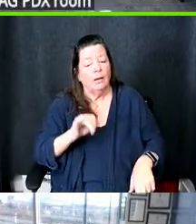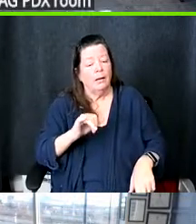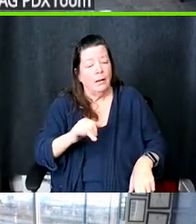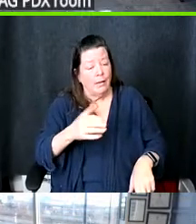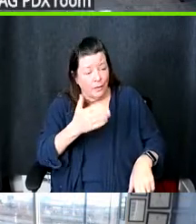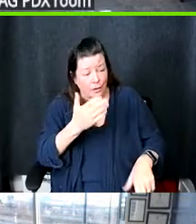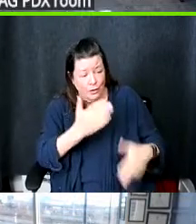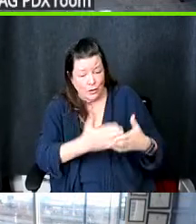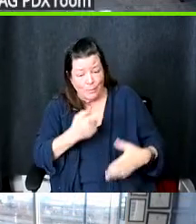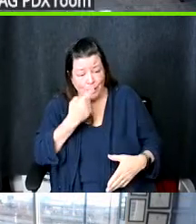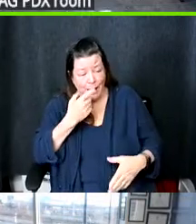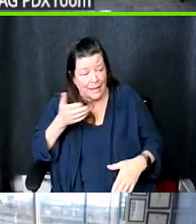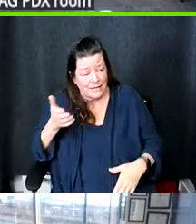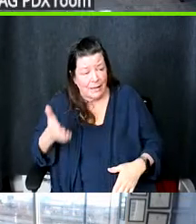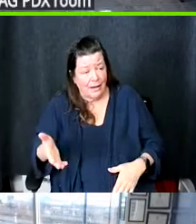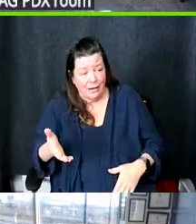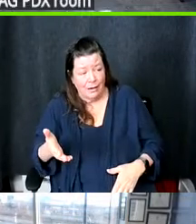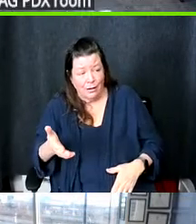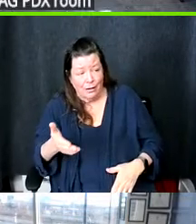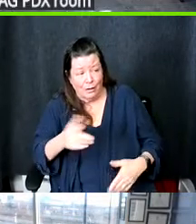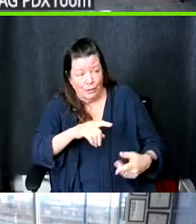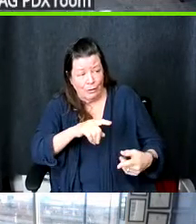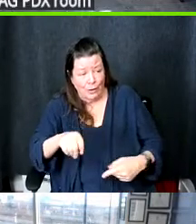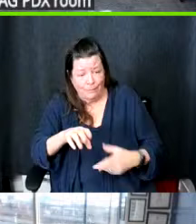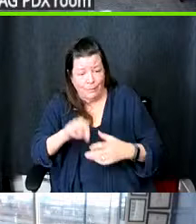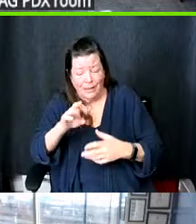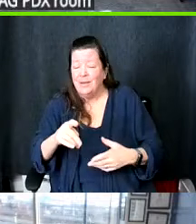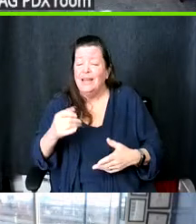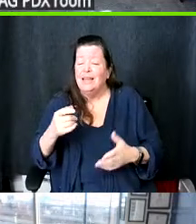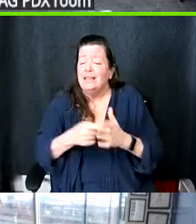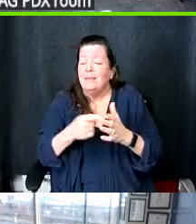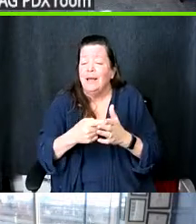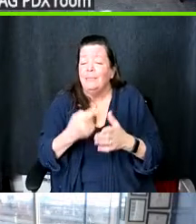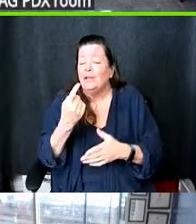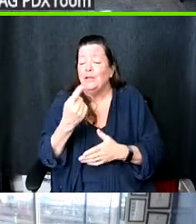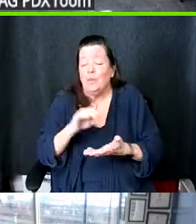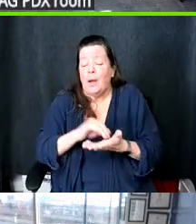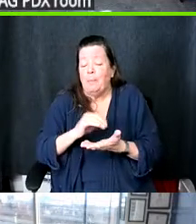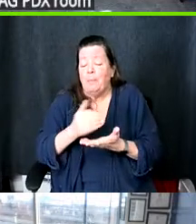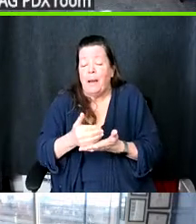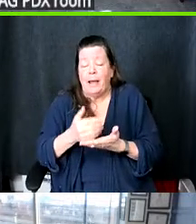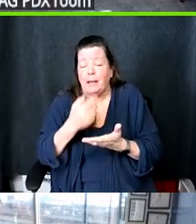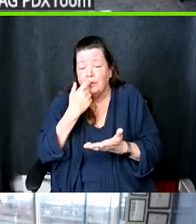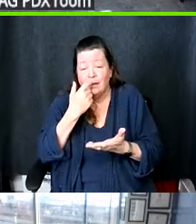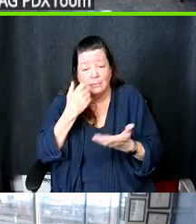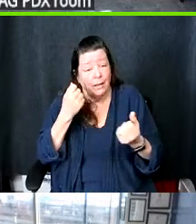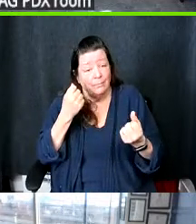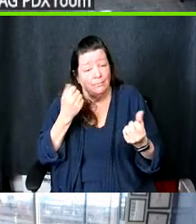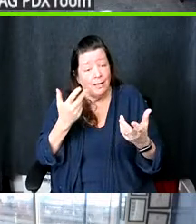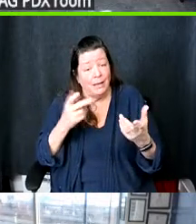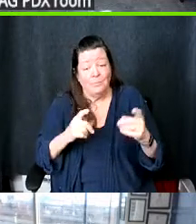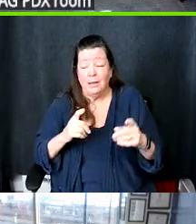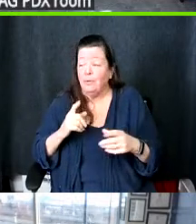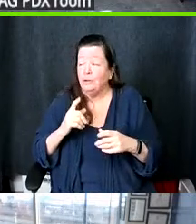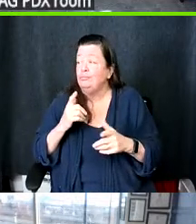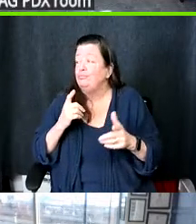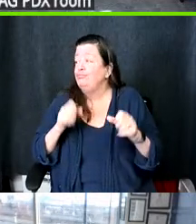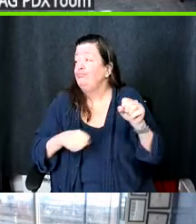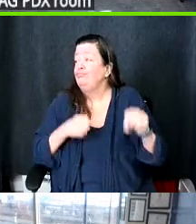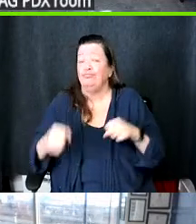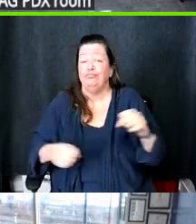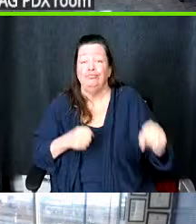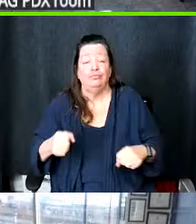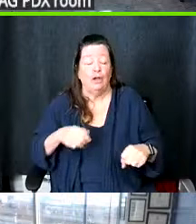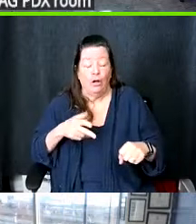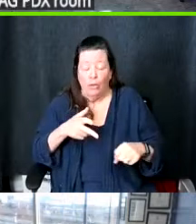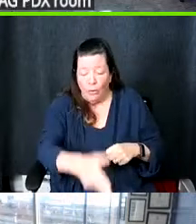technique that glass can get picked up, because sometimes it's just one little pile of glass, But, you know, lots of people are riding through there and don't pay attention, and now they have a flat